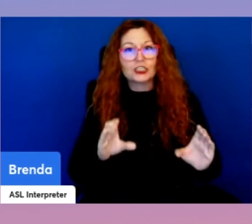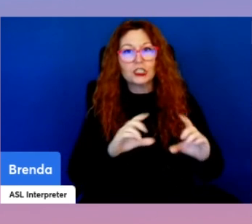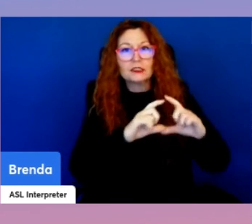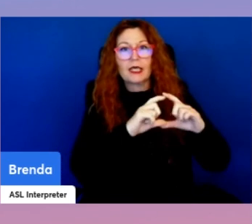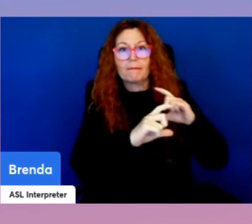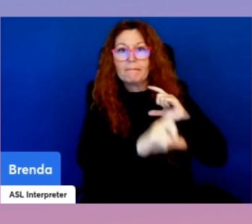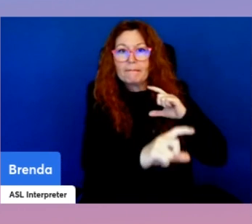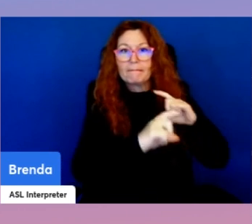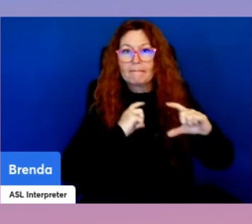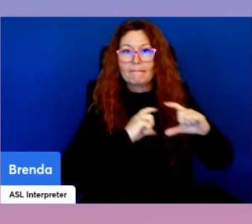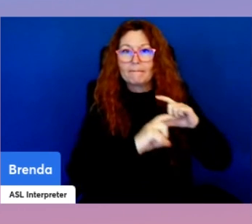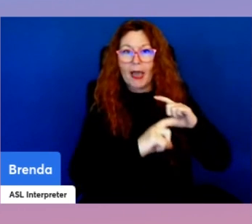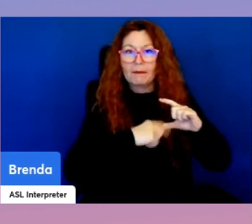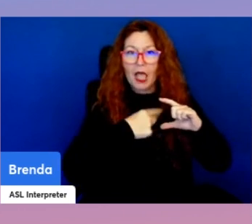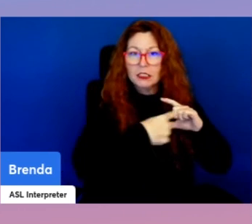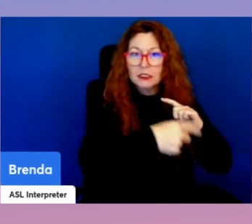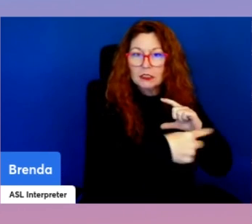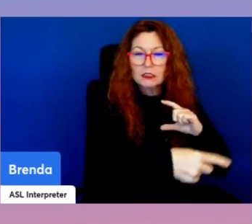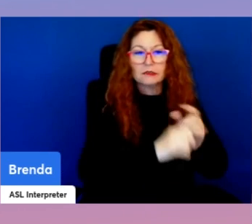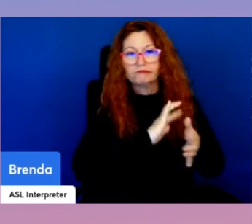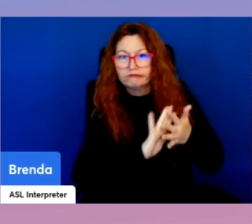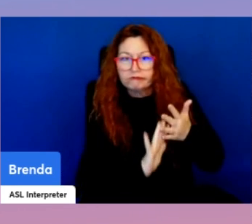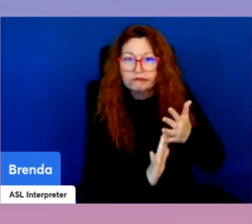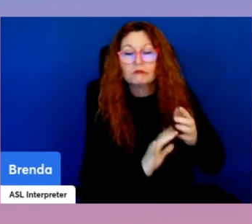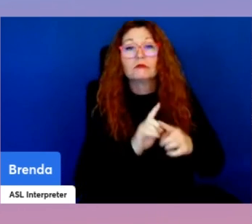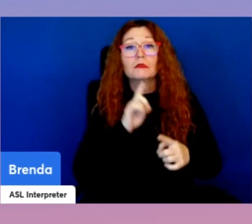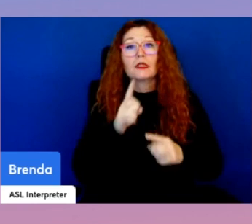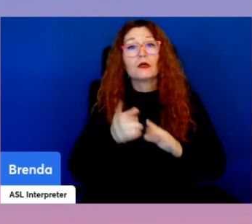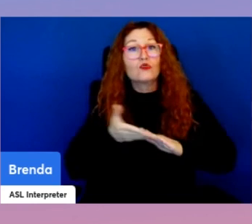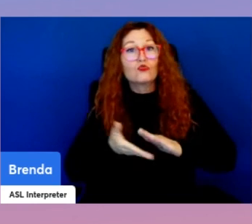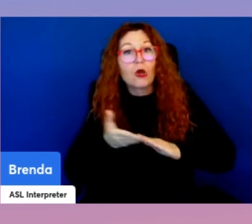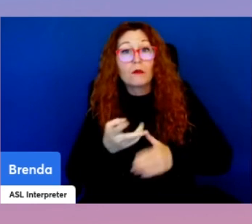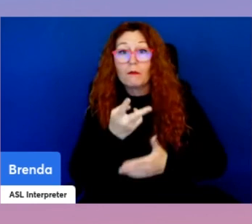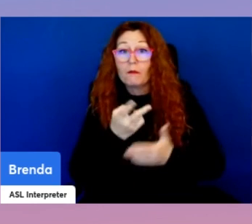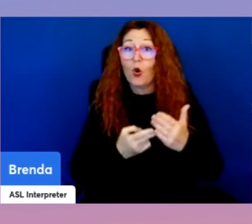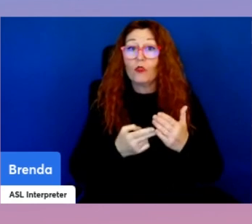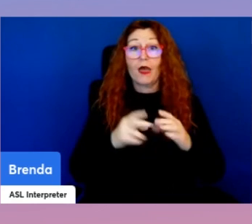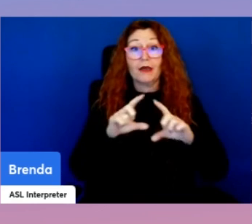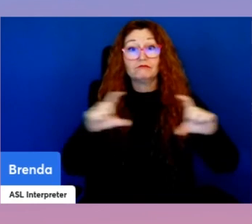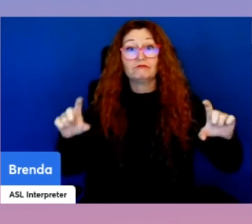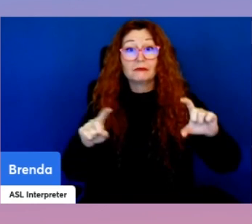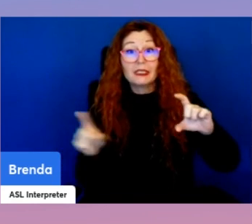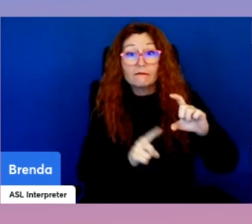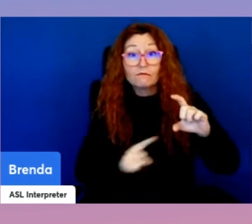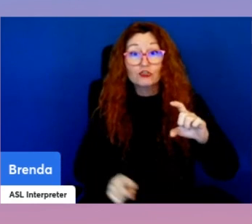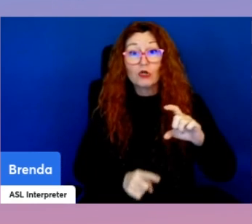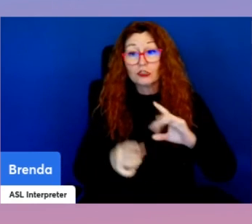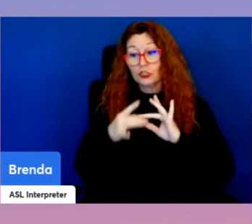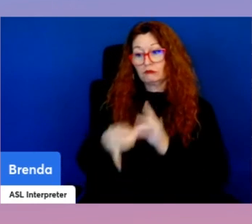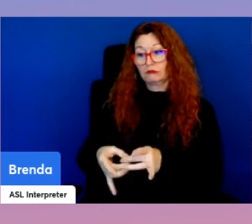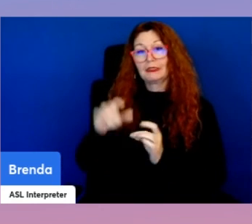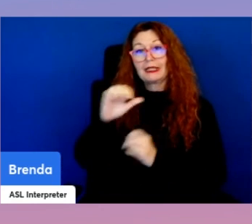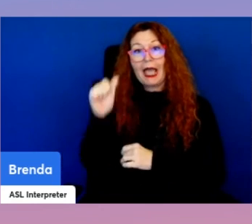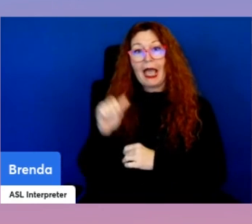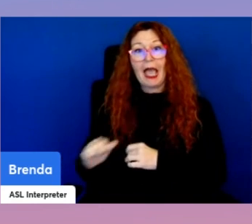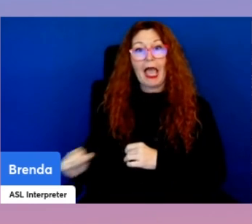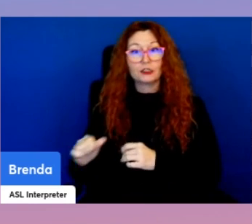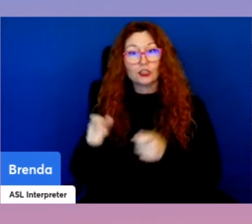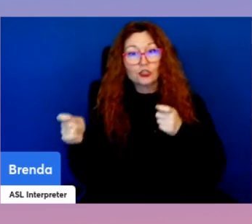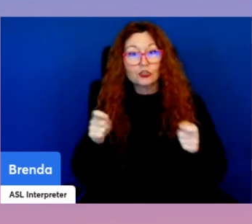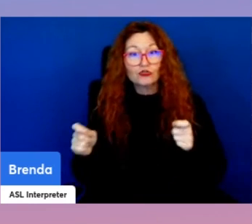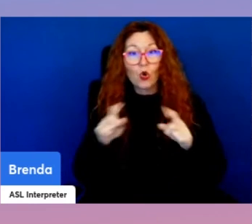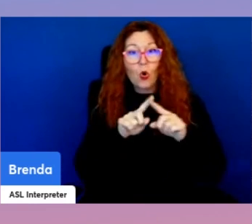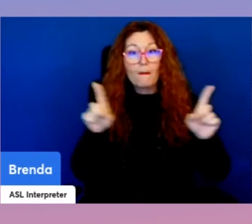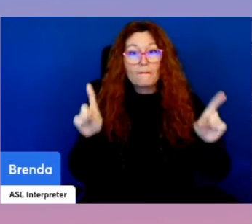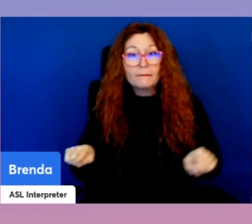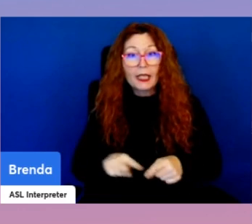Terraform plan, Terraform apply for both the infrastructure that hits the Azure control plane, and then also the